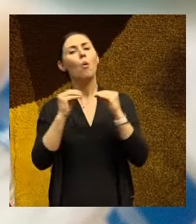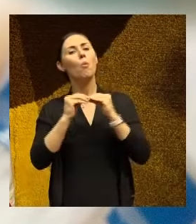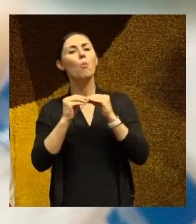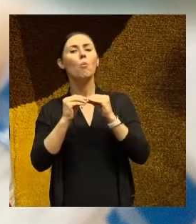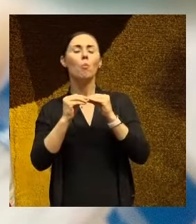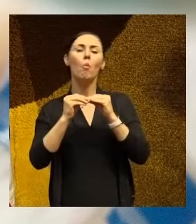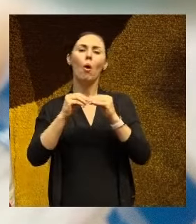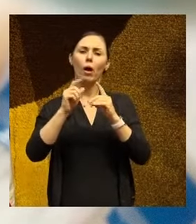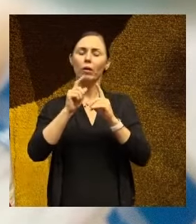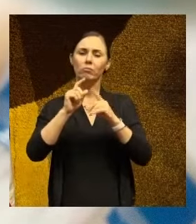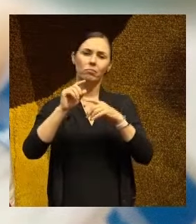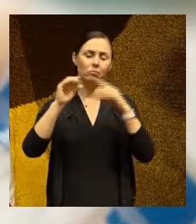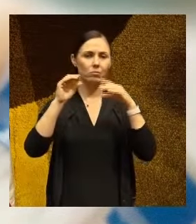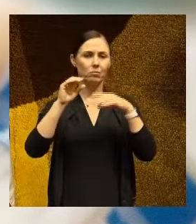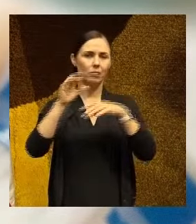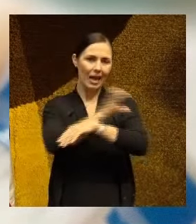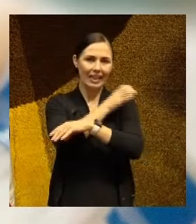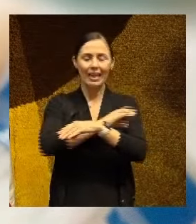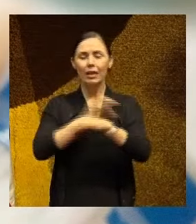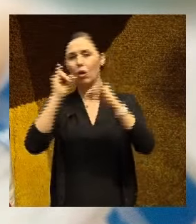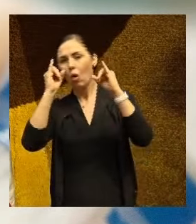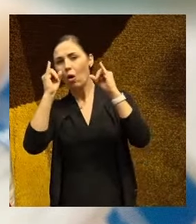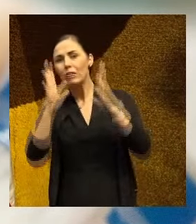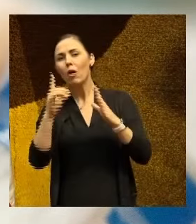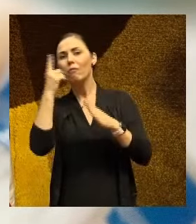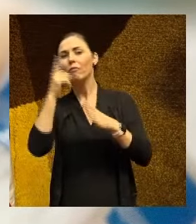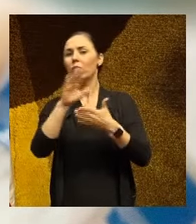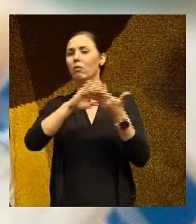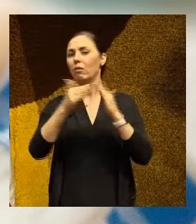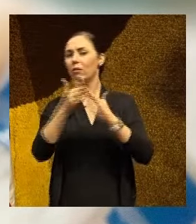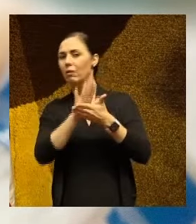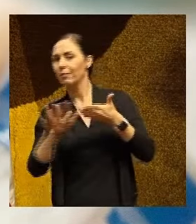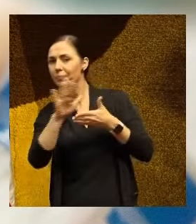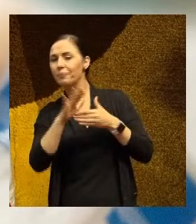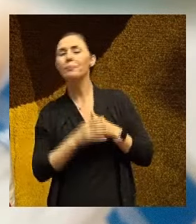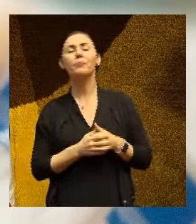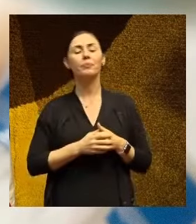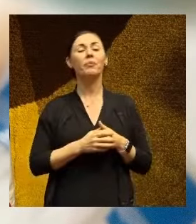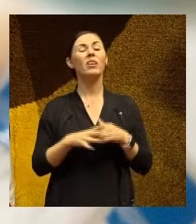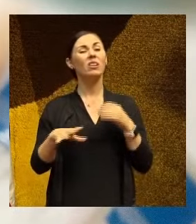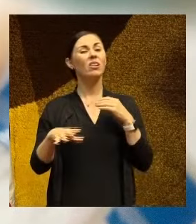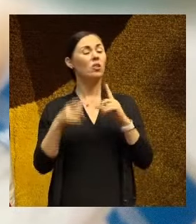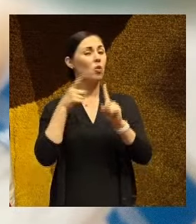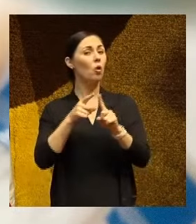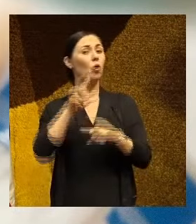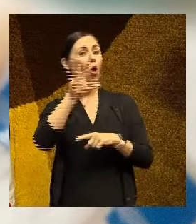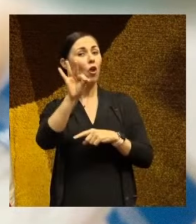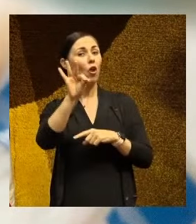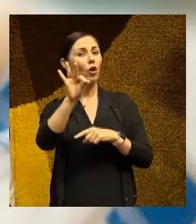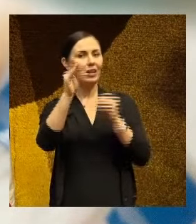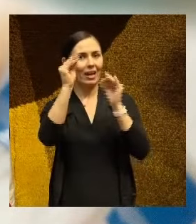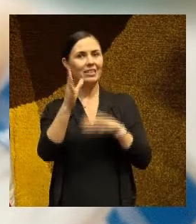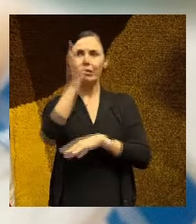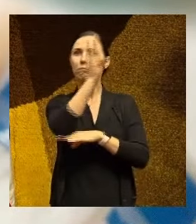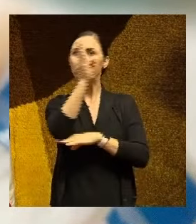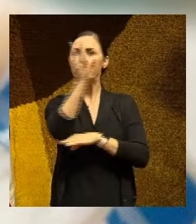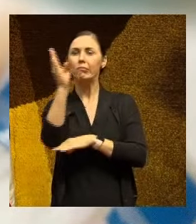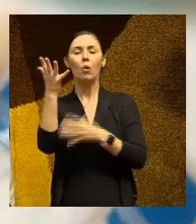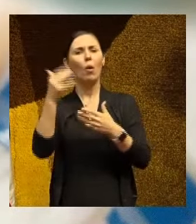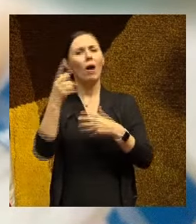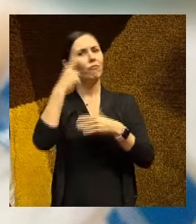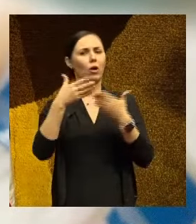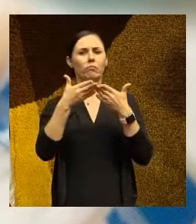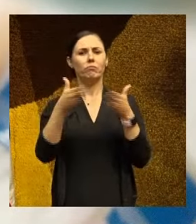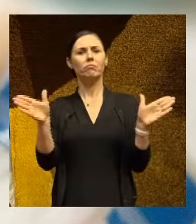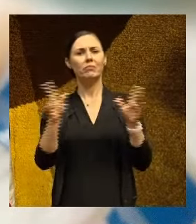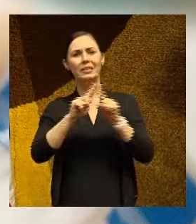instructors at our community colleges. We want to add 39 lecturers across multiple campuses to handle